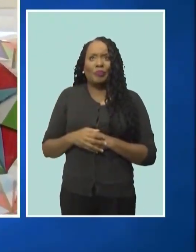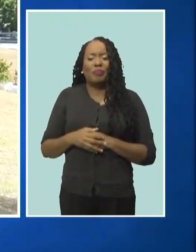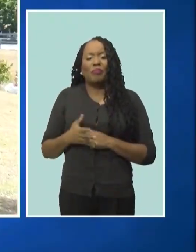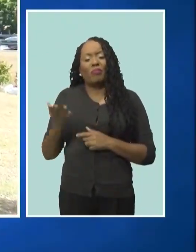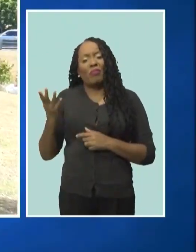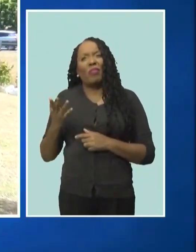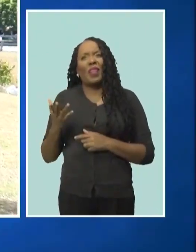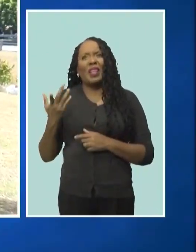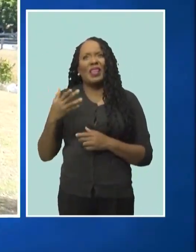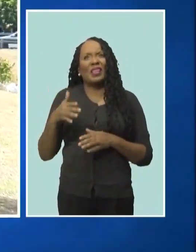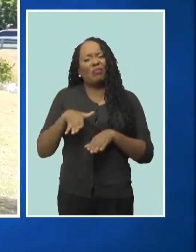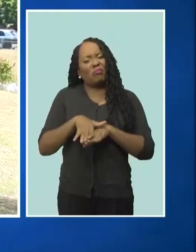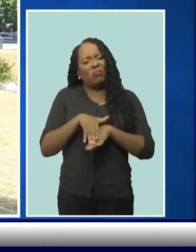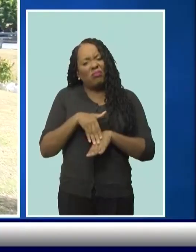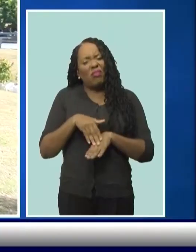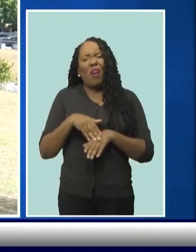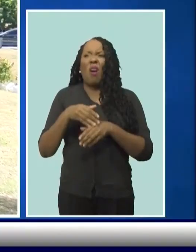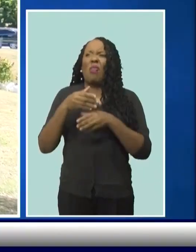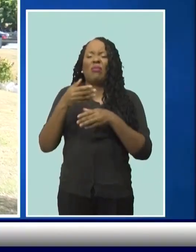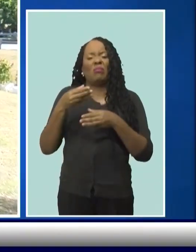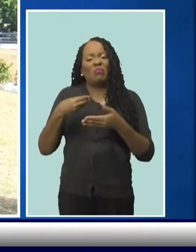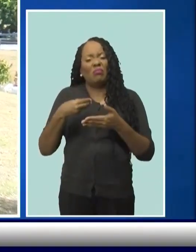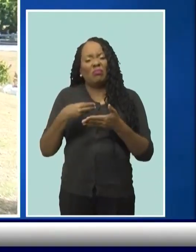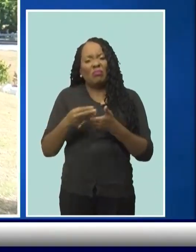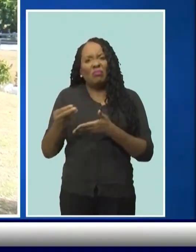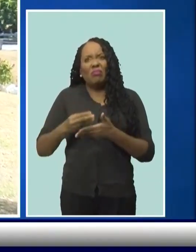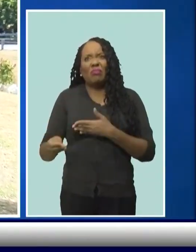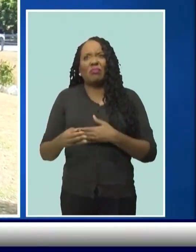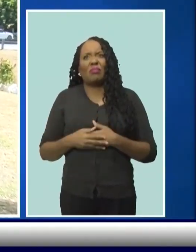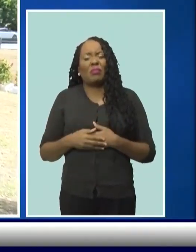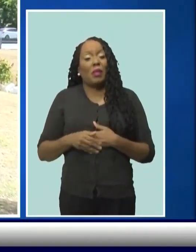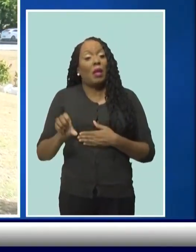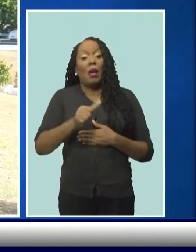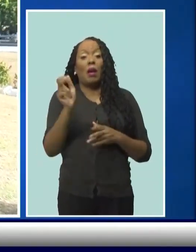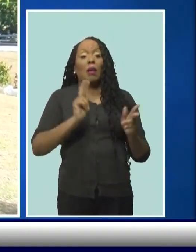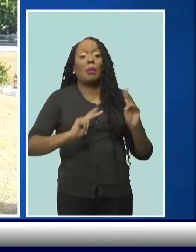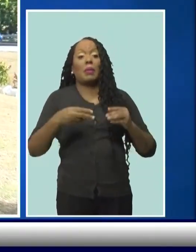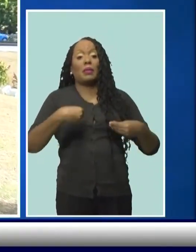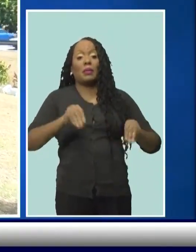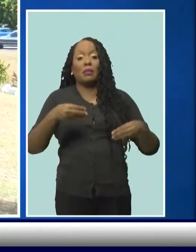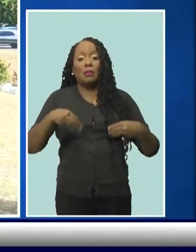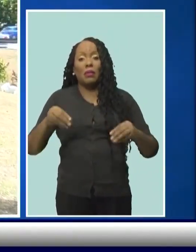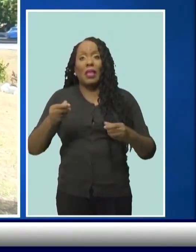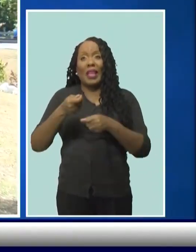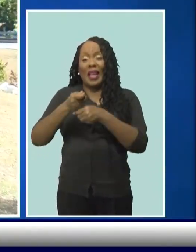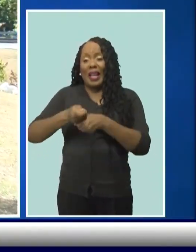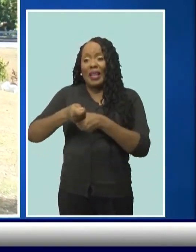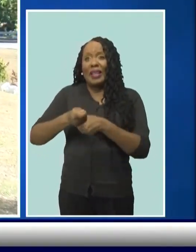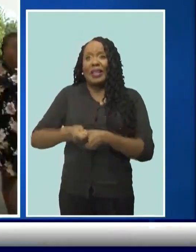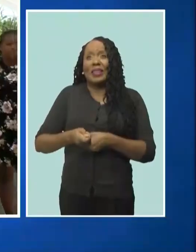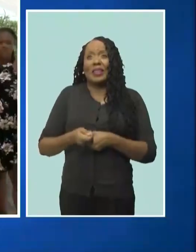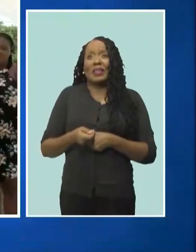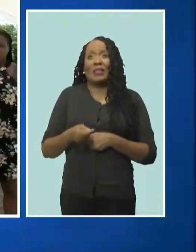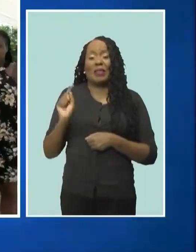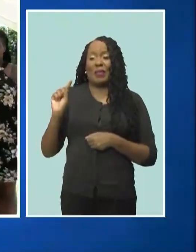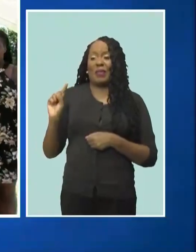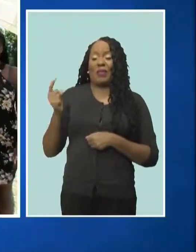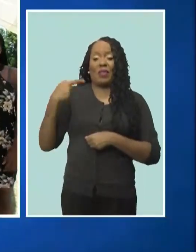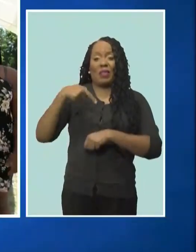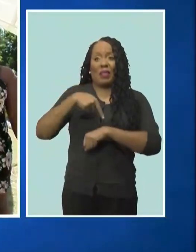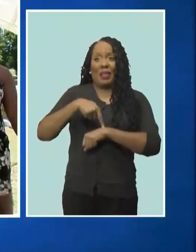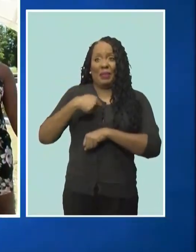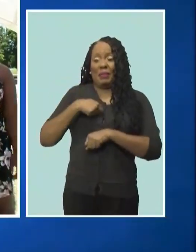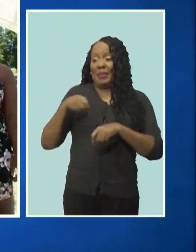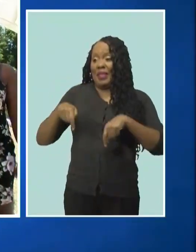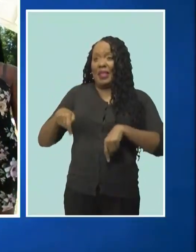It's a little slow for right now because other people are selling kites as well. And this is my first time at this station. I